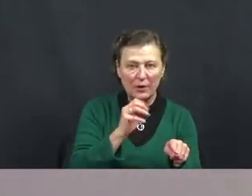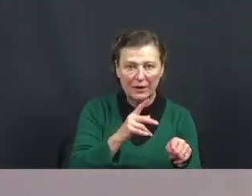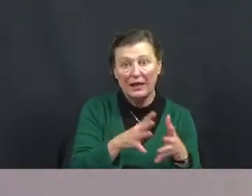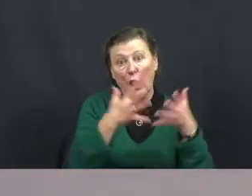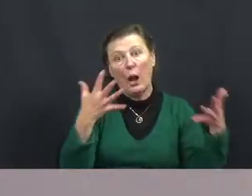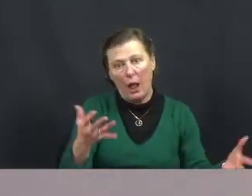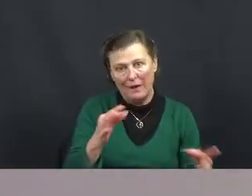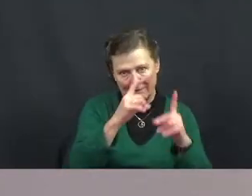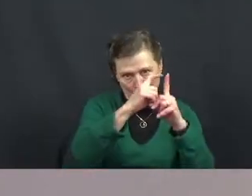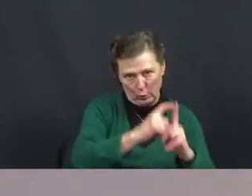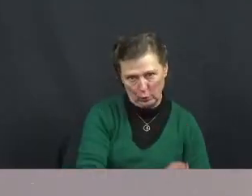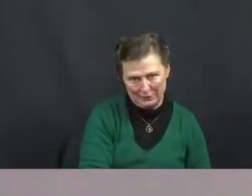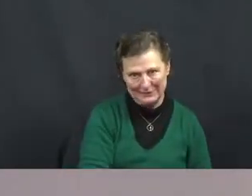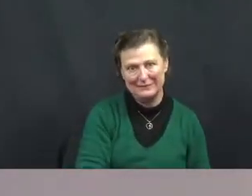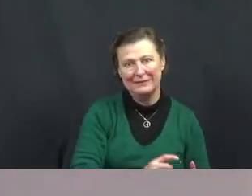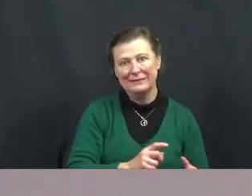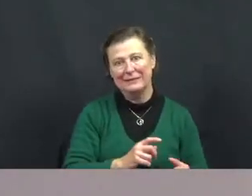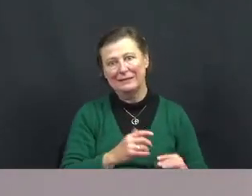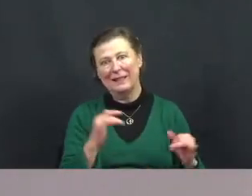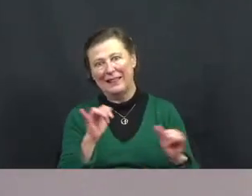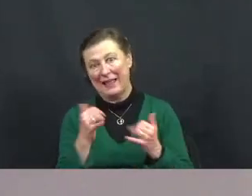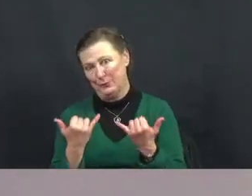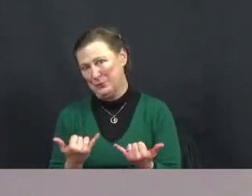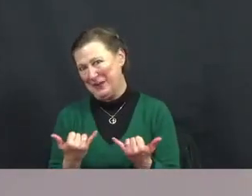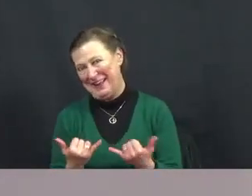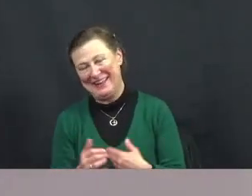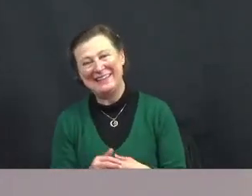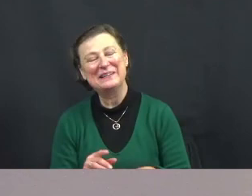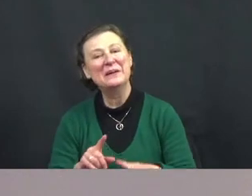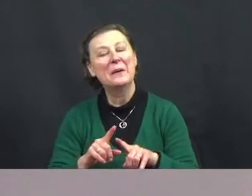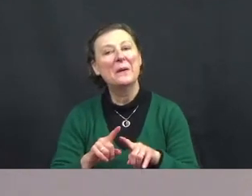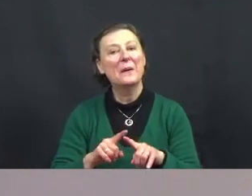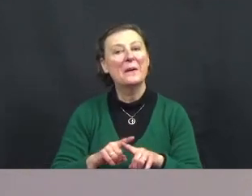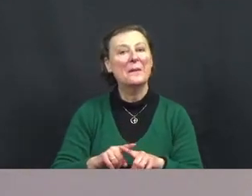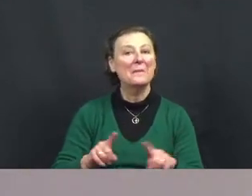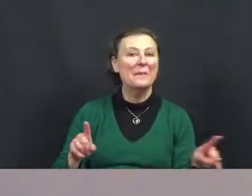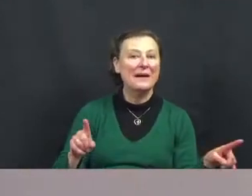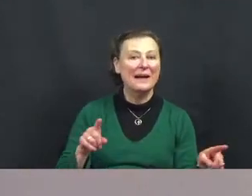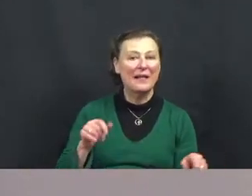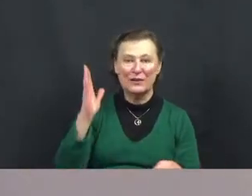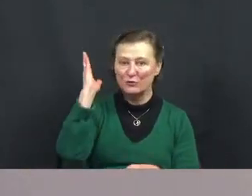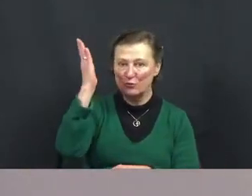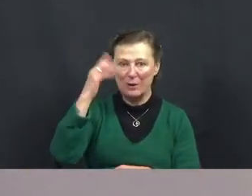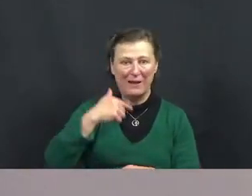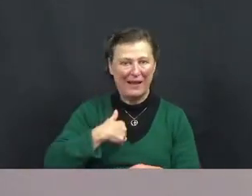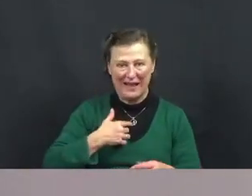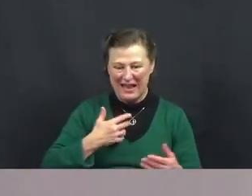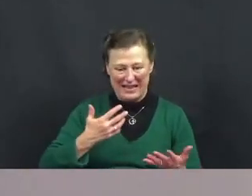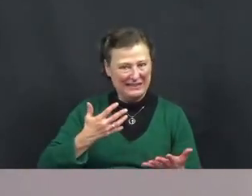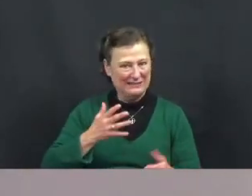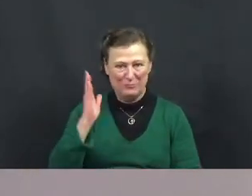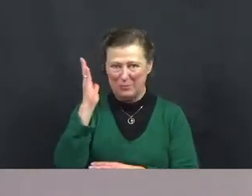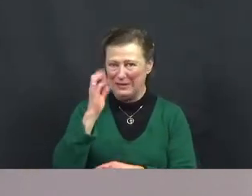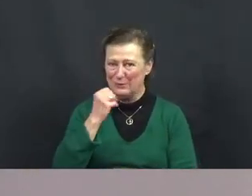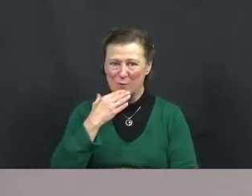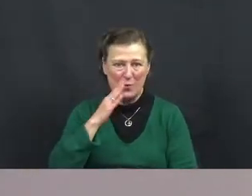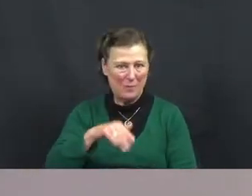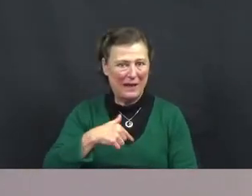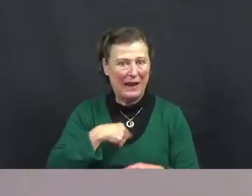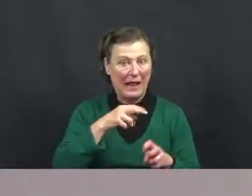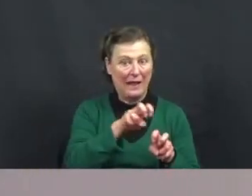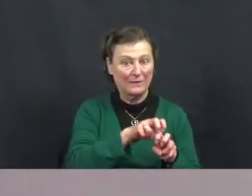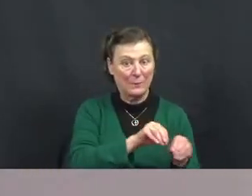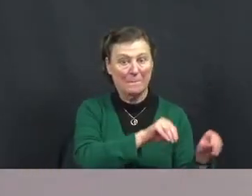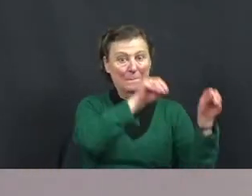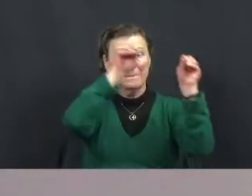lot, maybe like today. But in fact, the sermon was so bad, I realized I was going to have to relocate to the